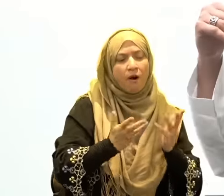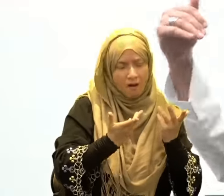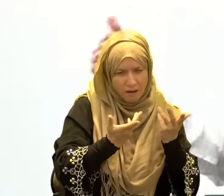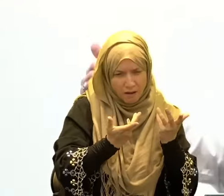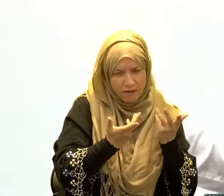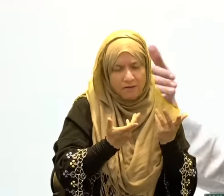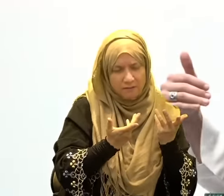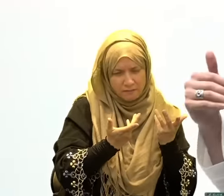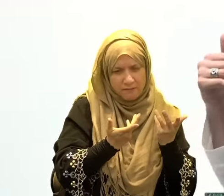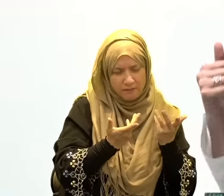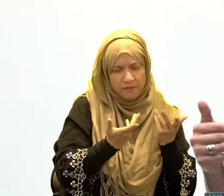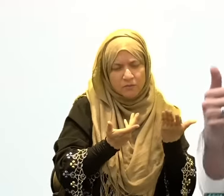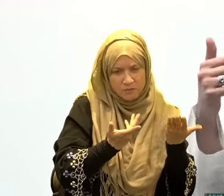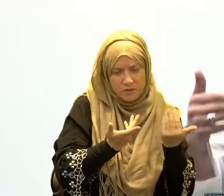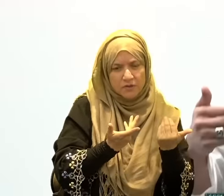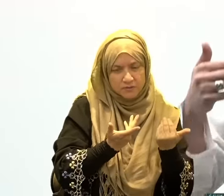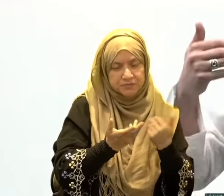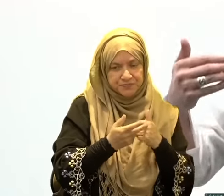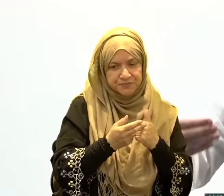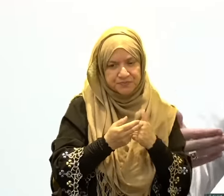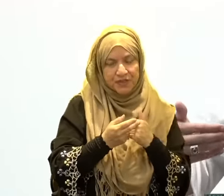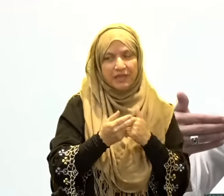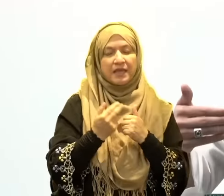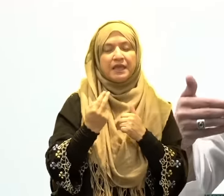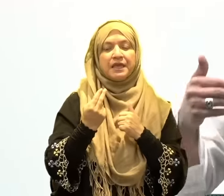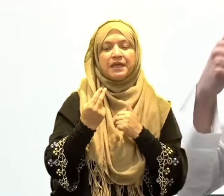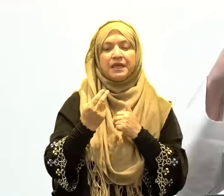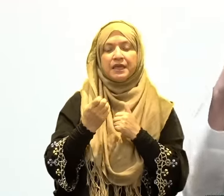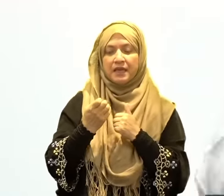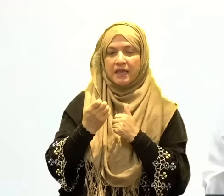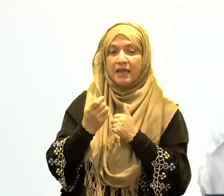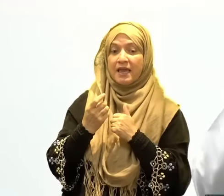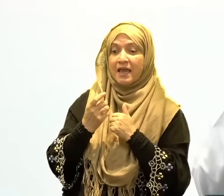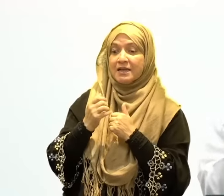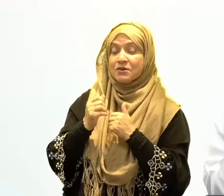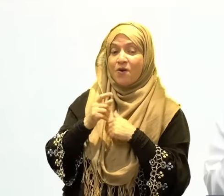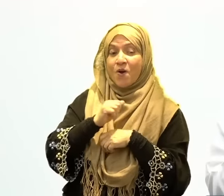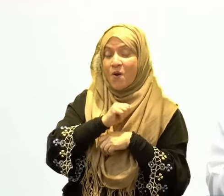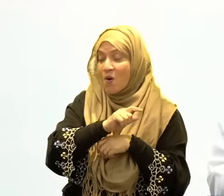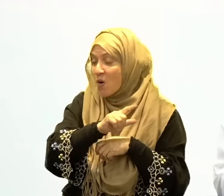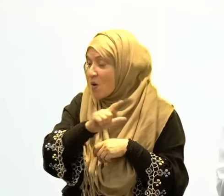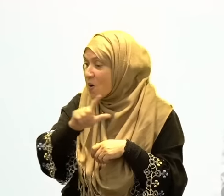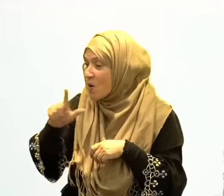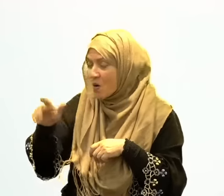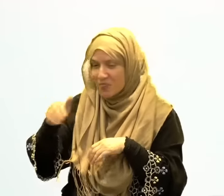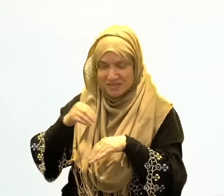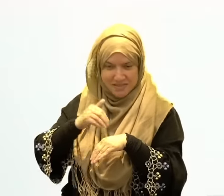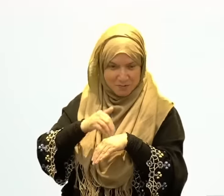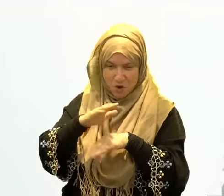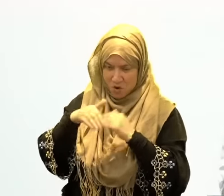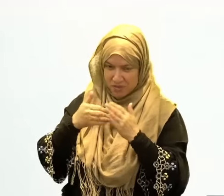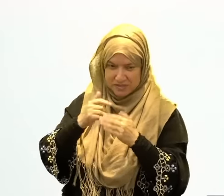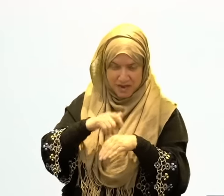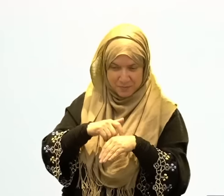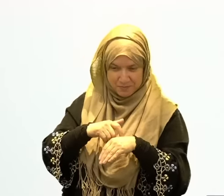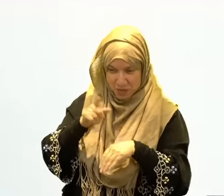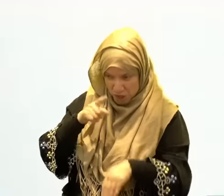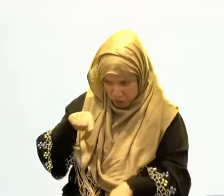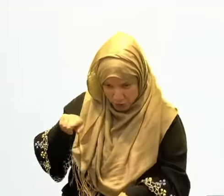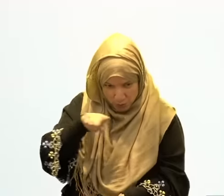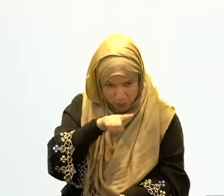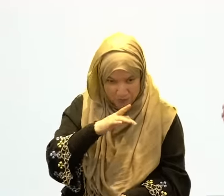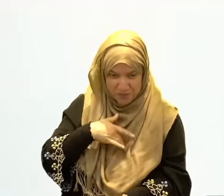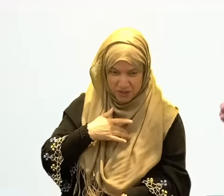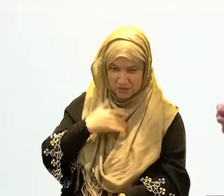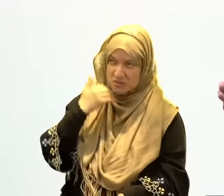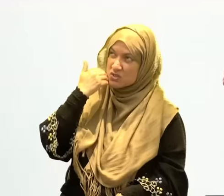person is someone you care about, even a complete stranger has some bearing on your actions if they're watching you. That's why you